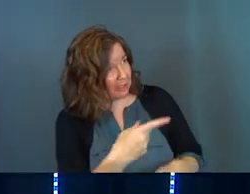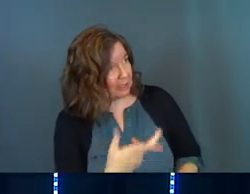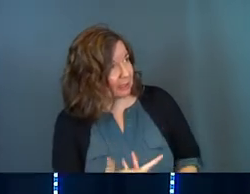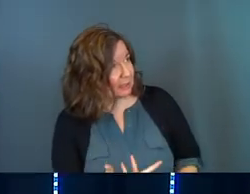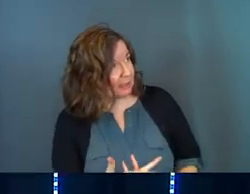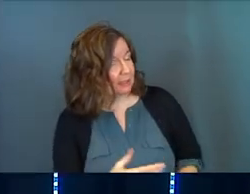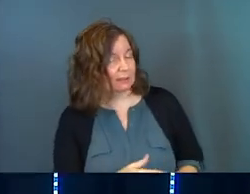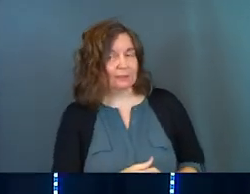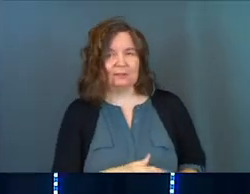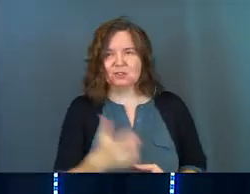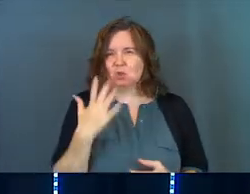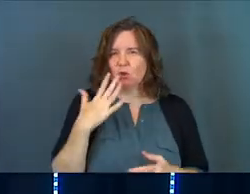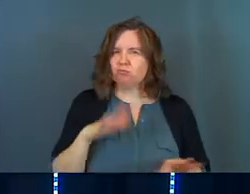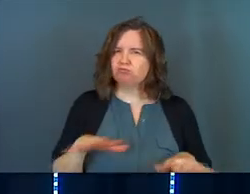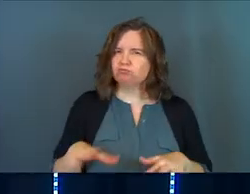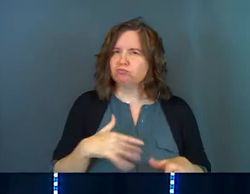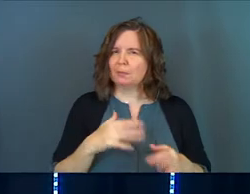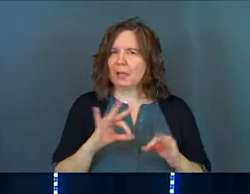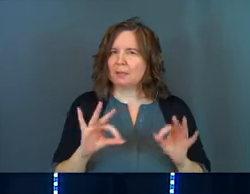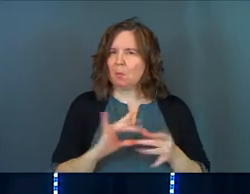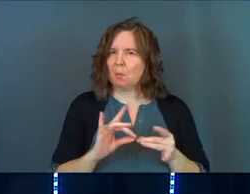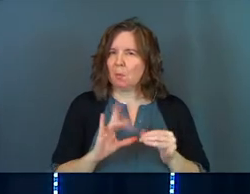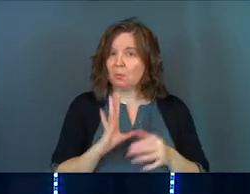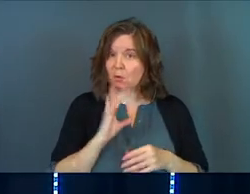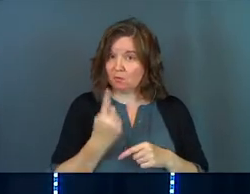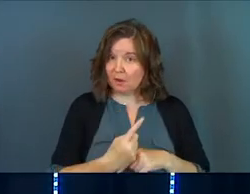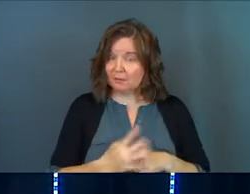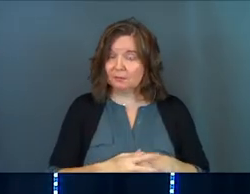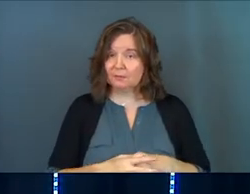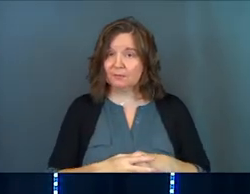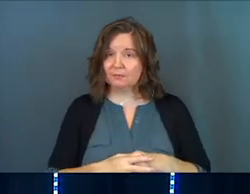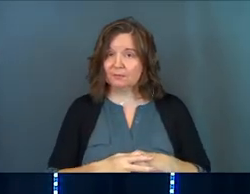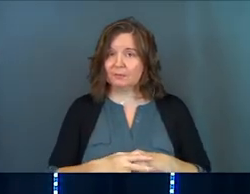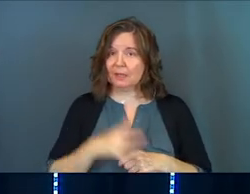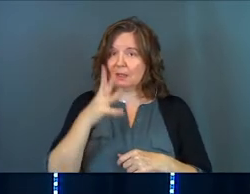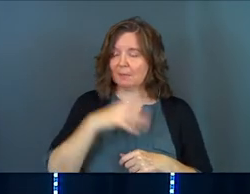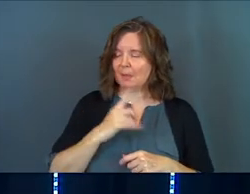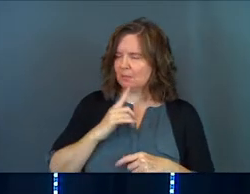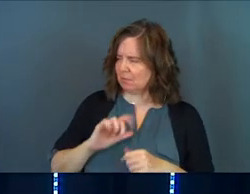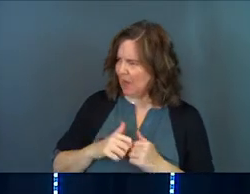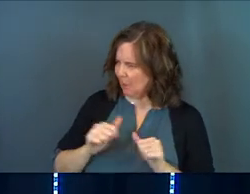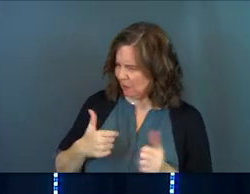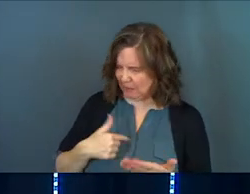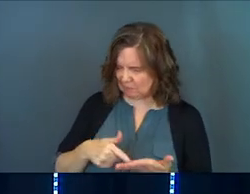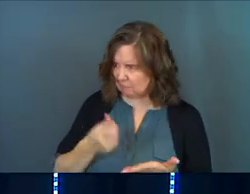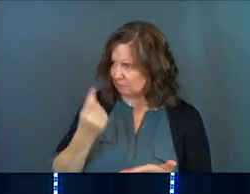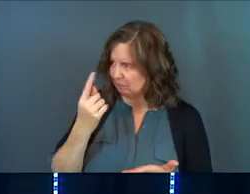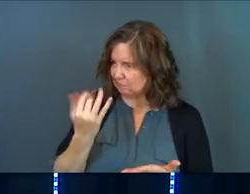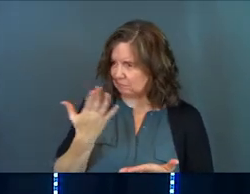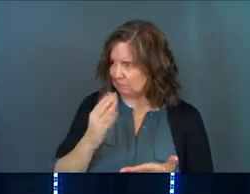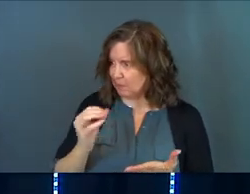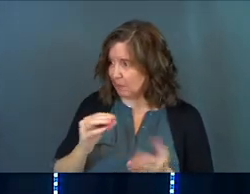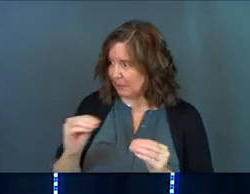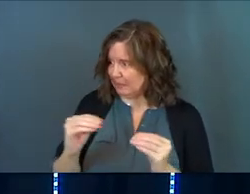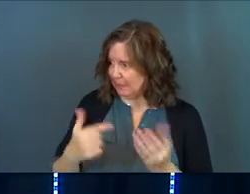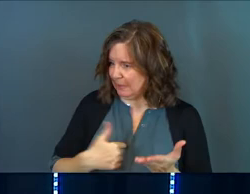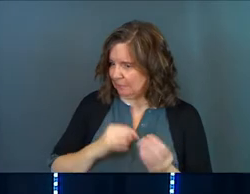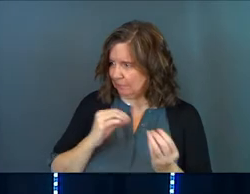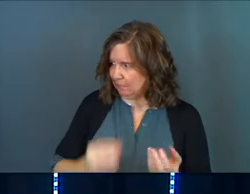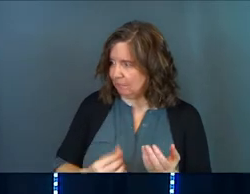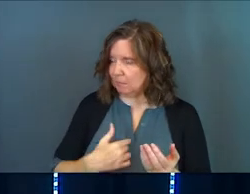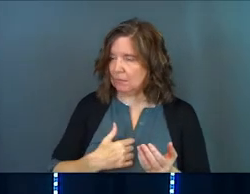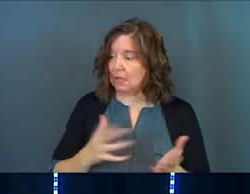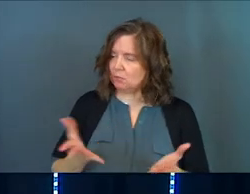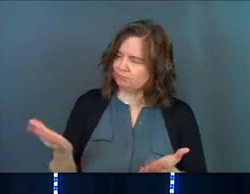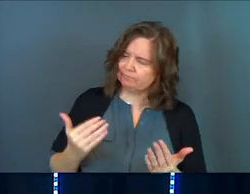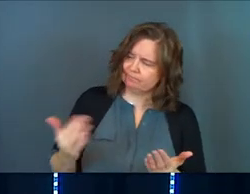reading? Just, you know, casual, making small talk, right? The man replied, how can I unless someone instructs me? And